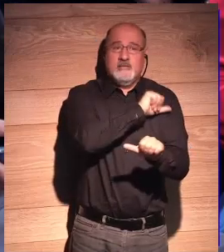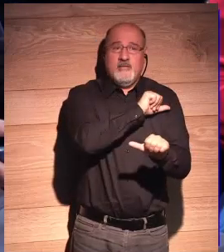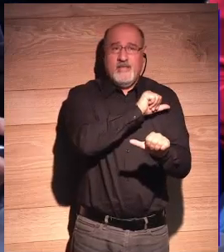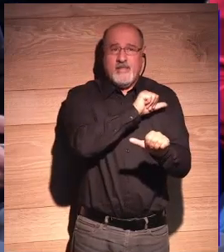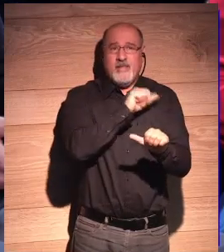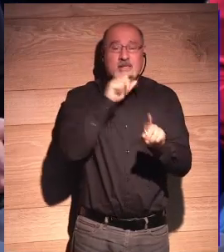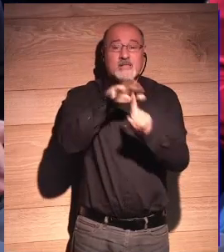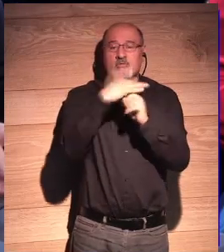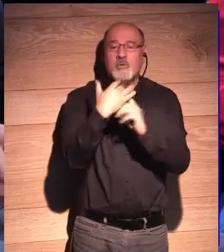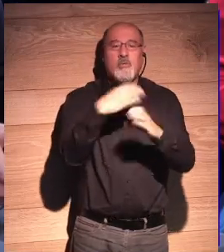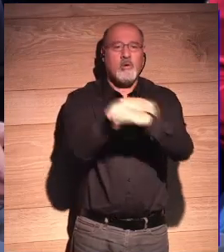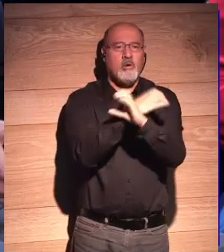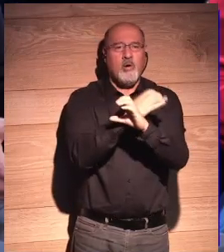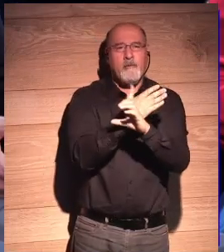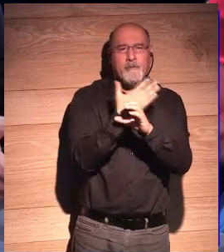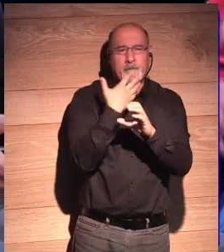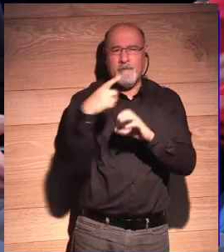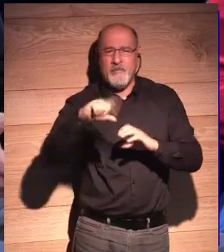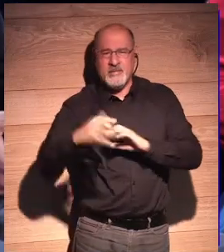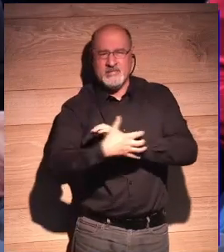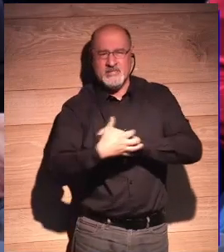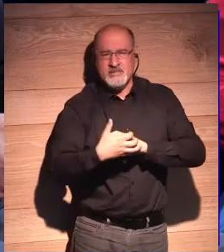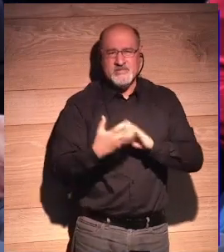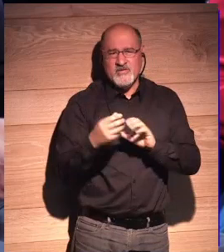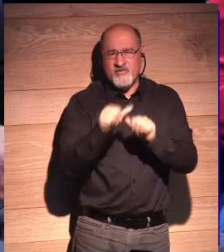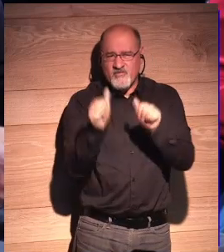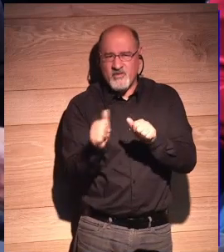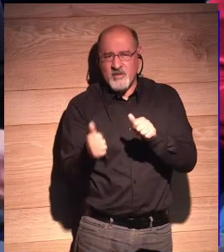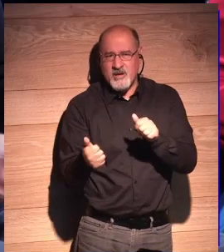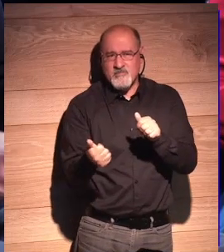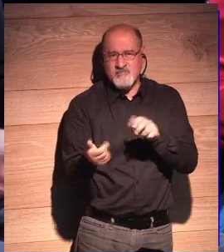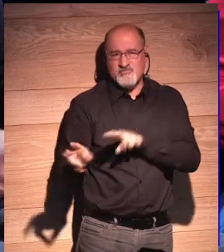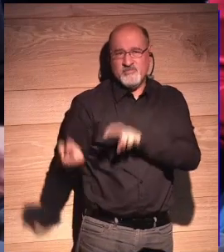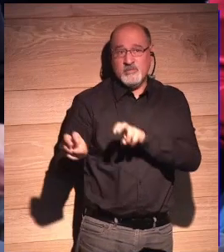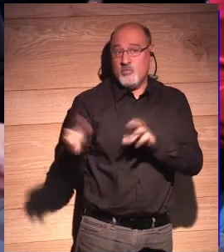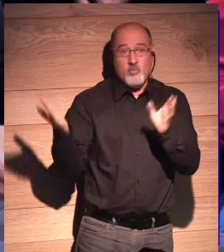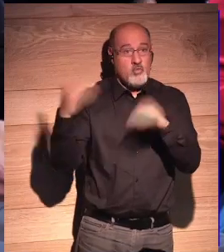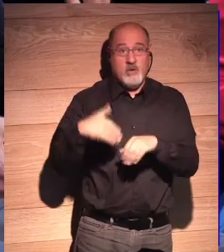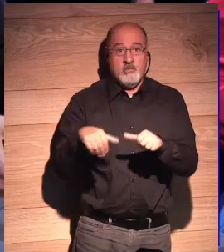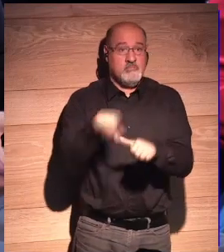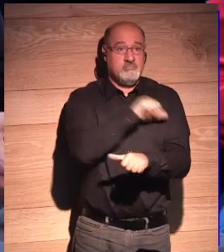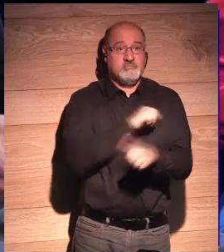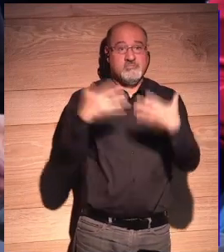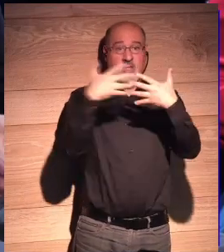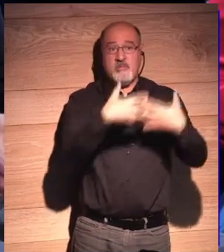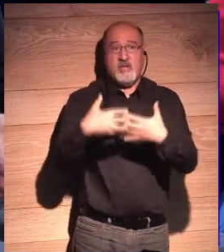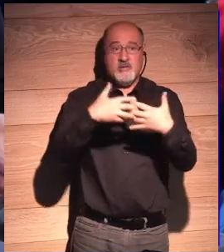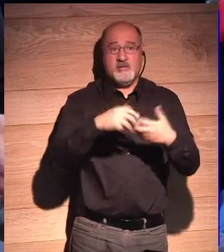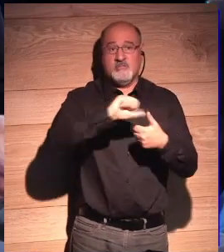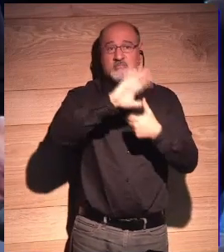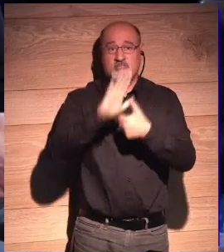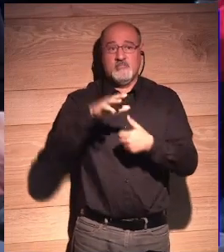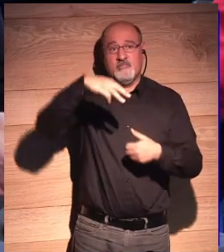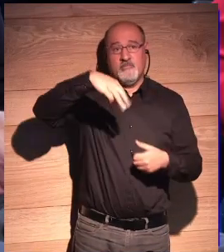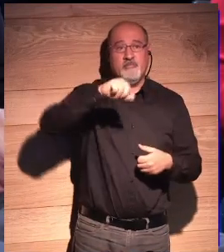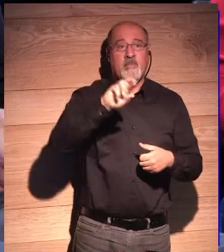or anything like that. There were just like, there was nothing happening in American comics at the time. It was just like Marvel and DC, and that